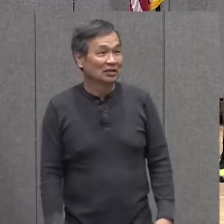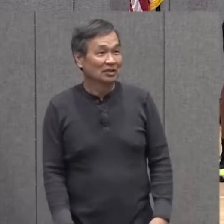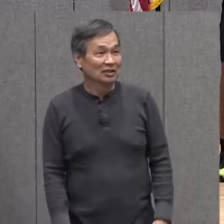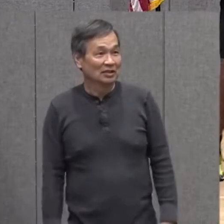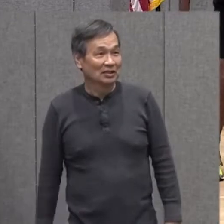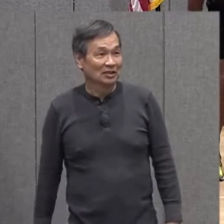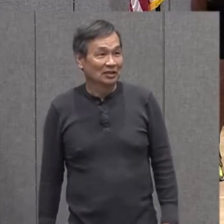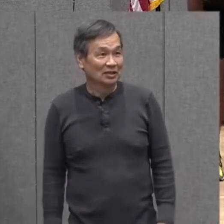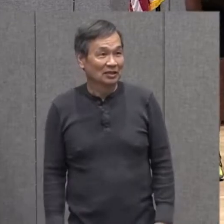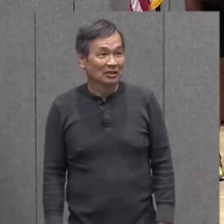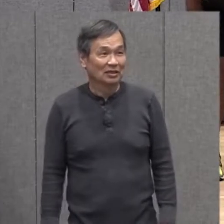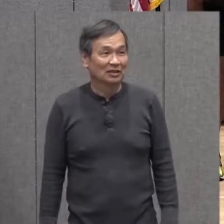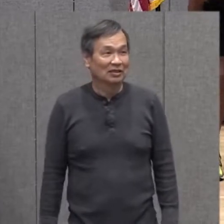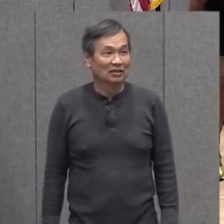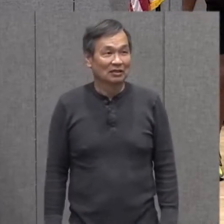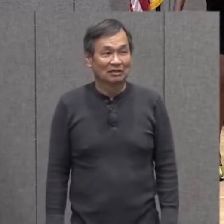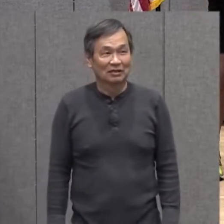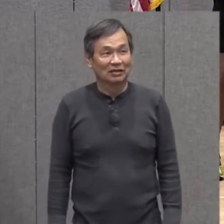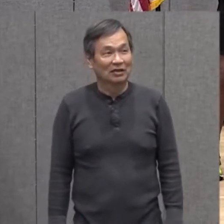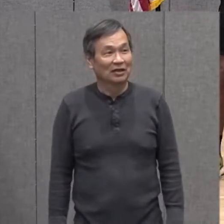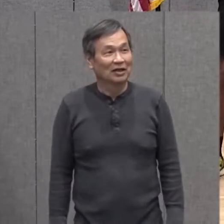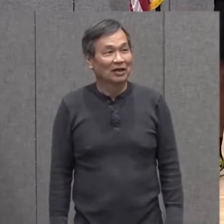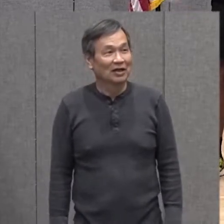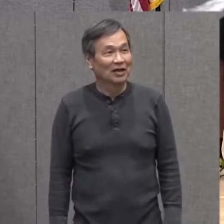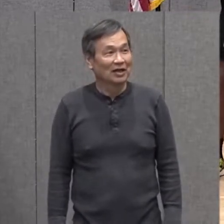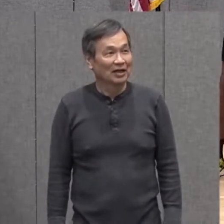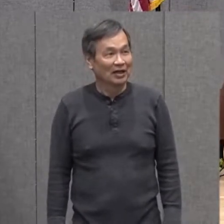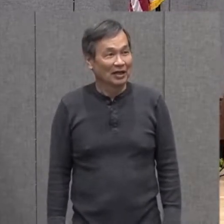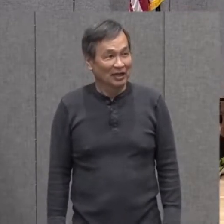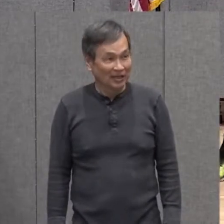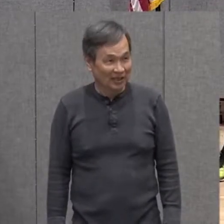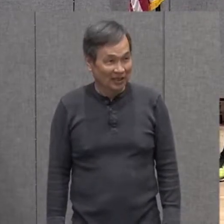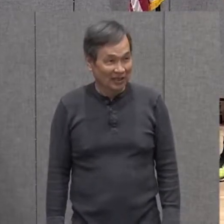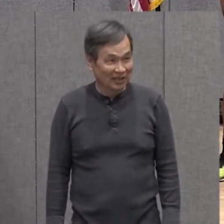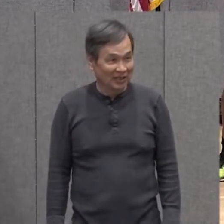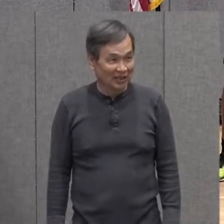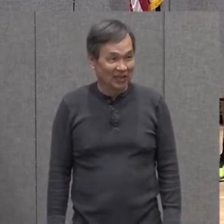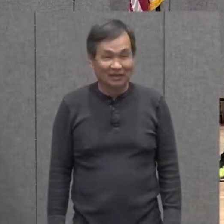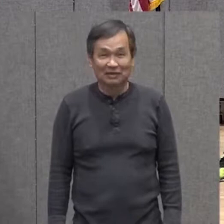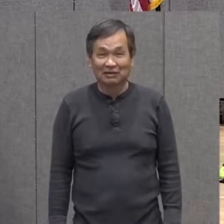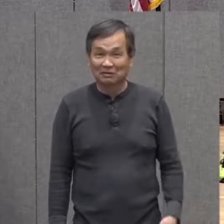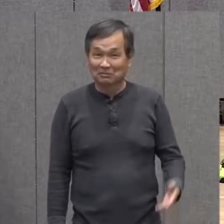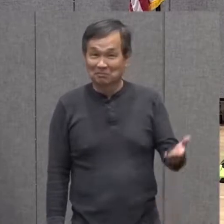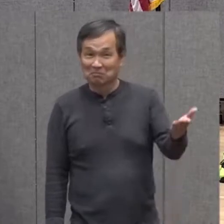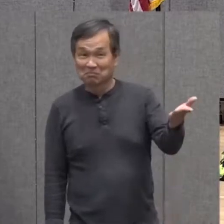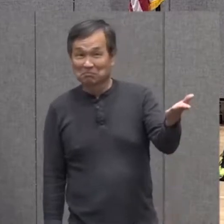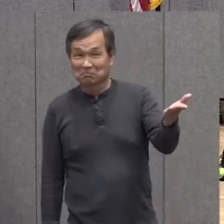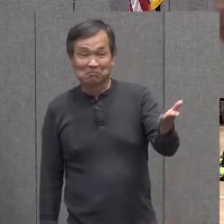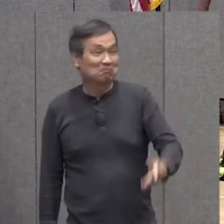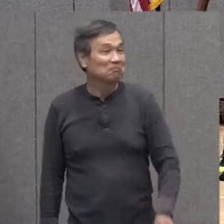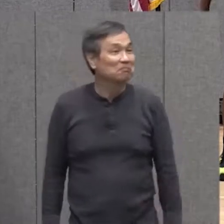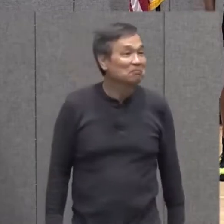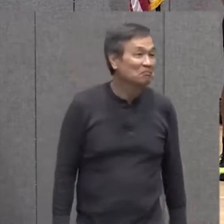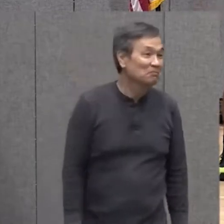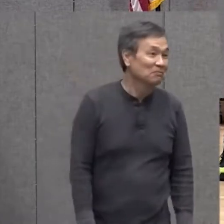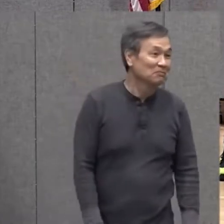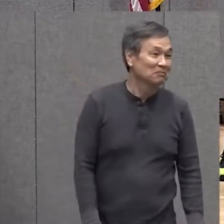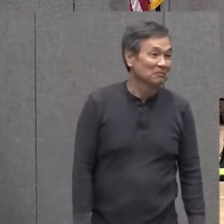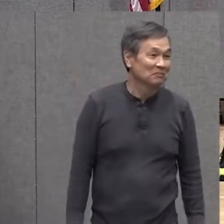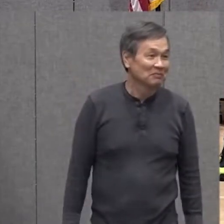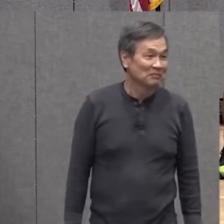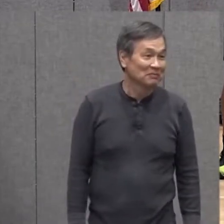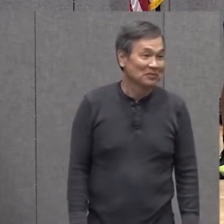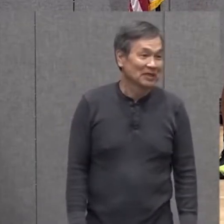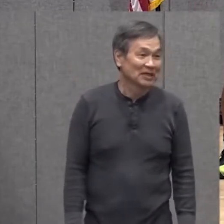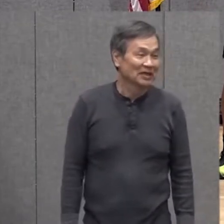nuevo reto. Vamos a ver si podemos ganar esa bolsita con diferentes partes del cuerpo. Tal vez el codo, tal vez